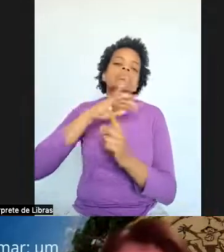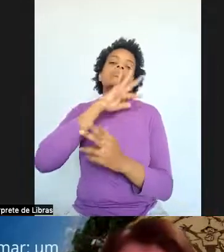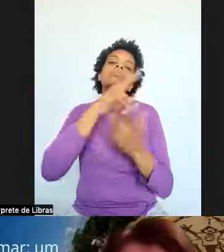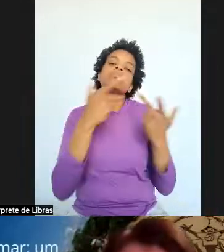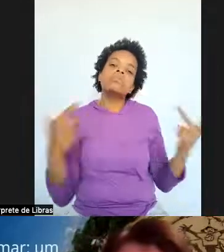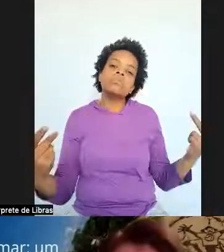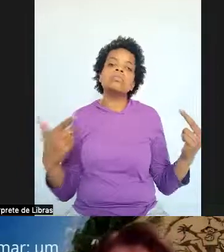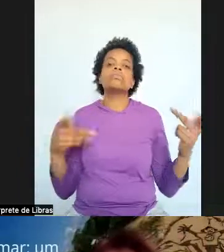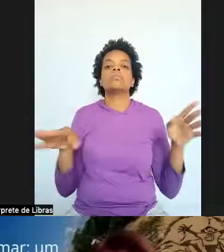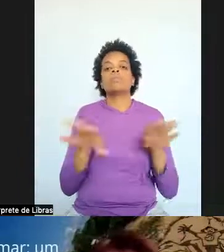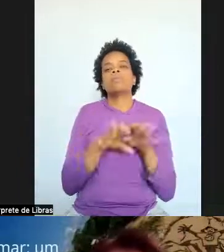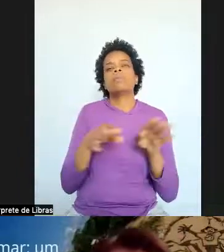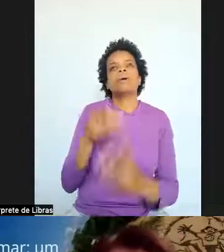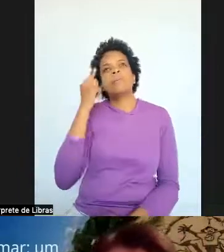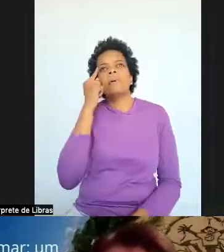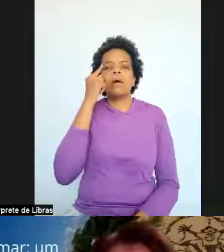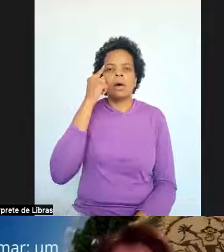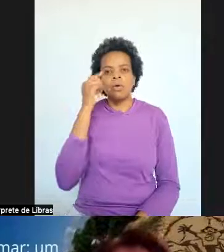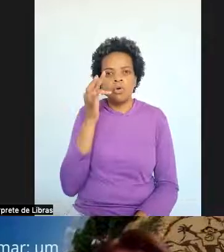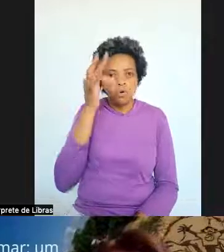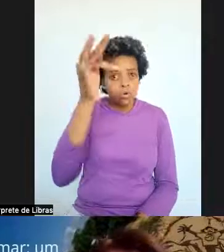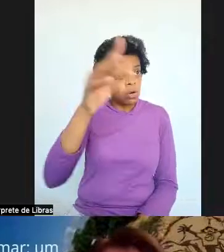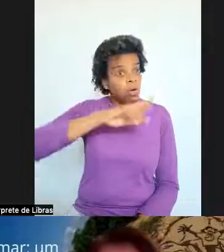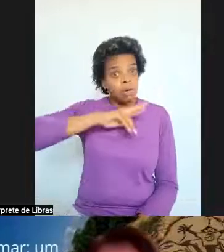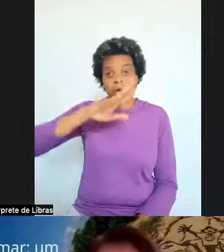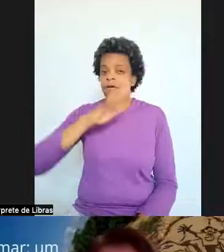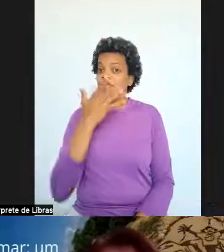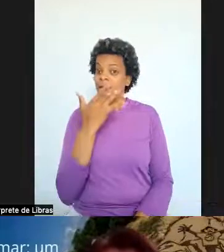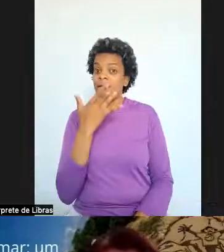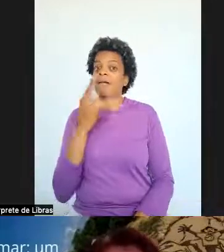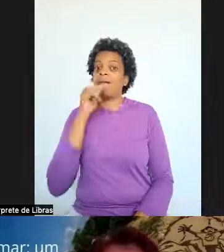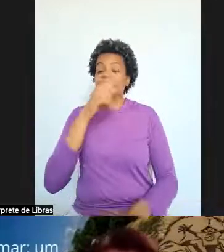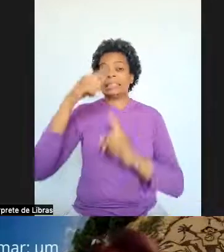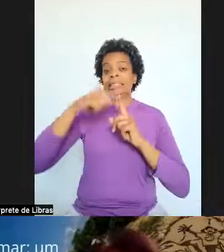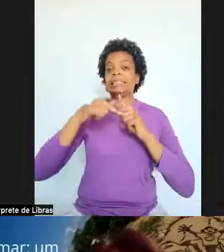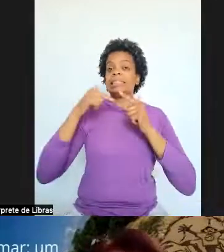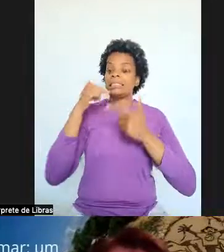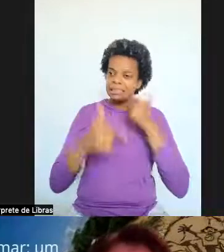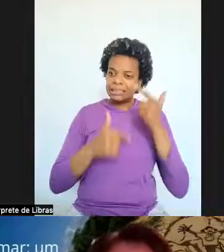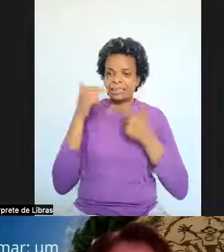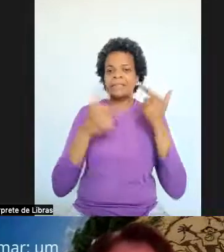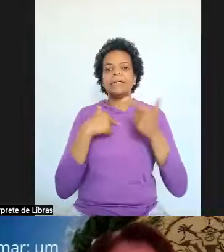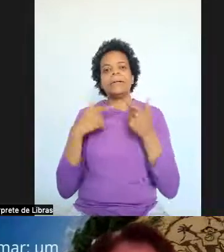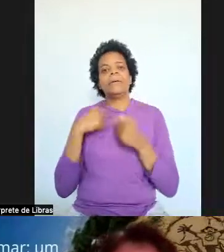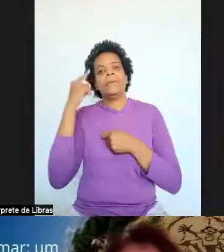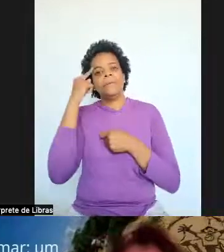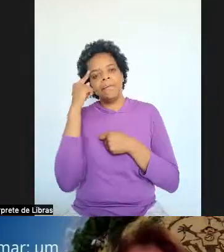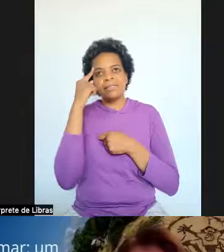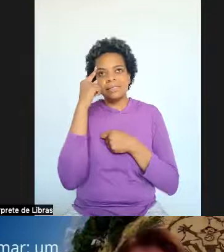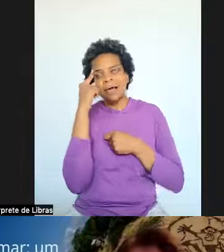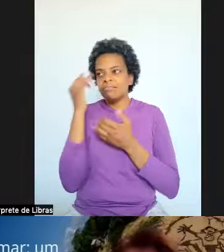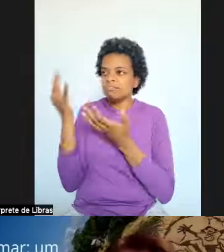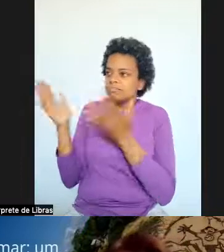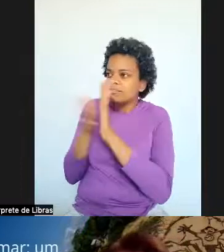with the conservation of species in a measurable way. This is not easy,